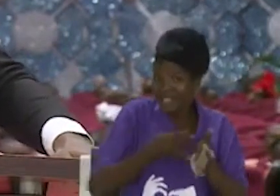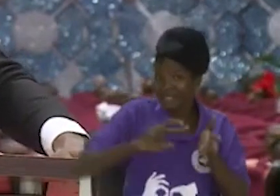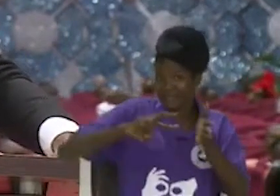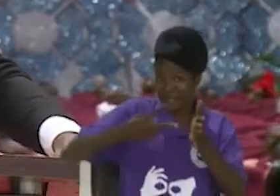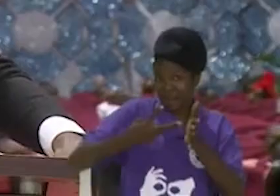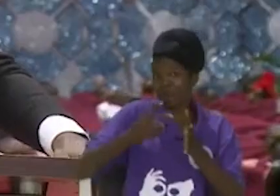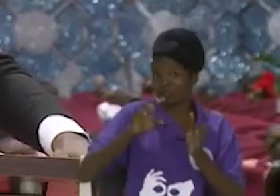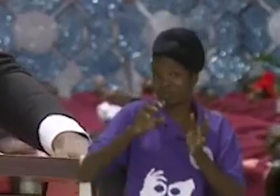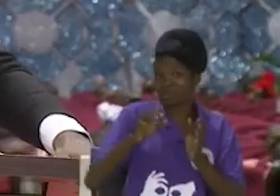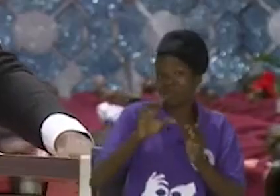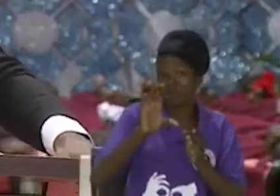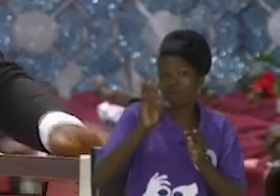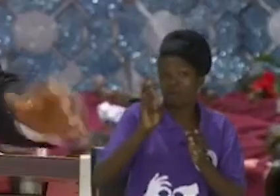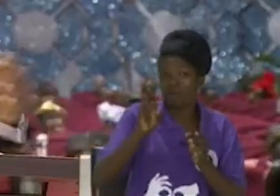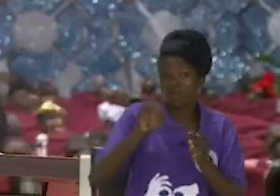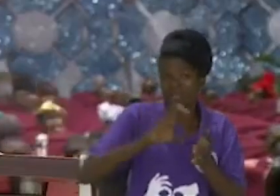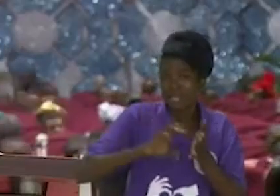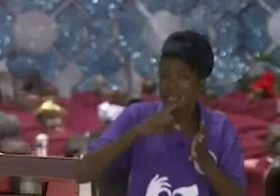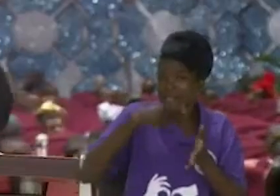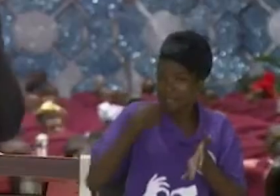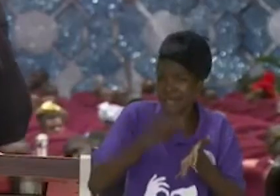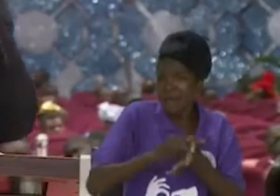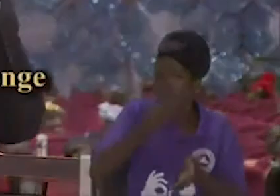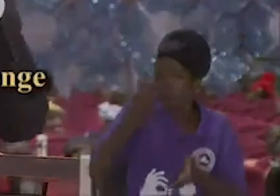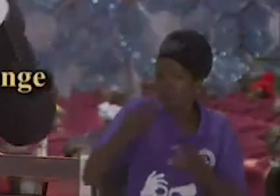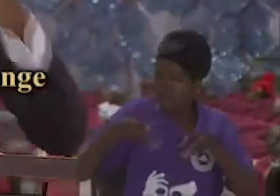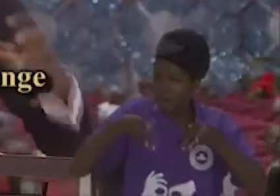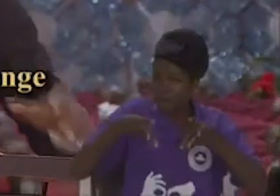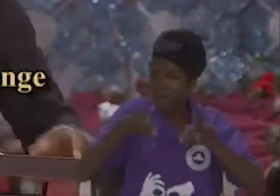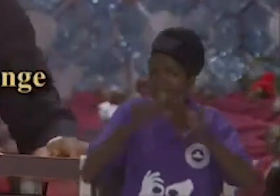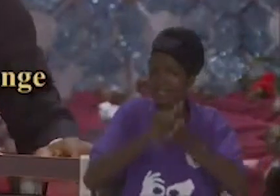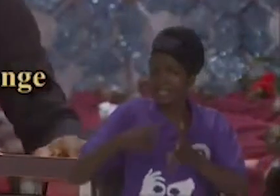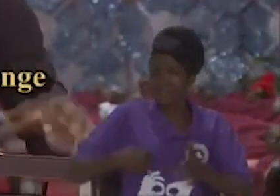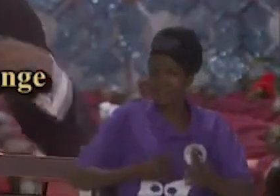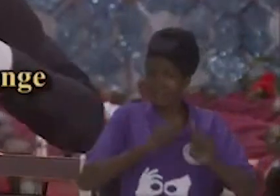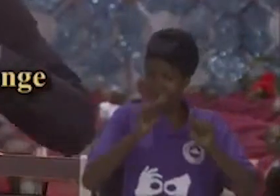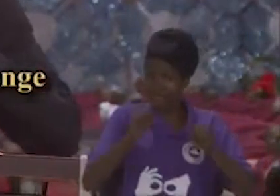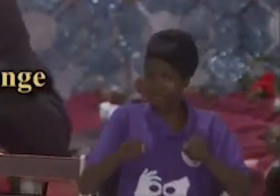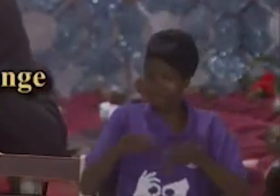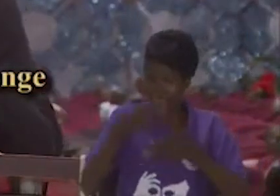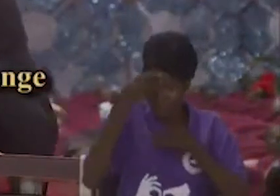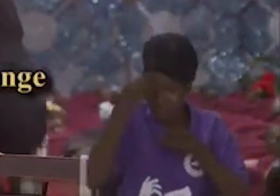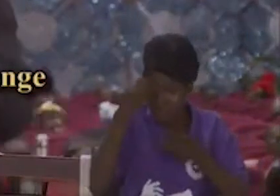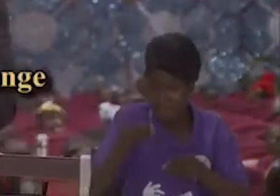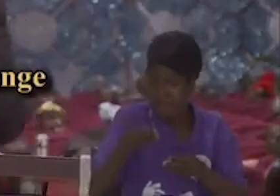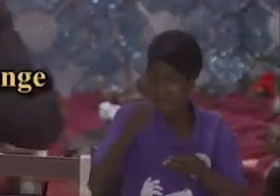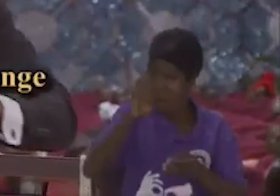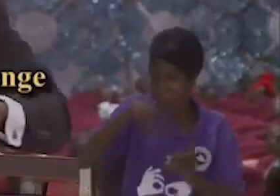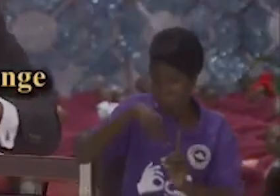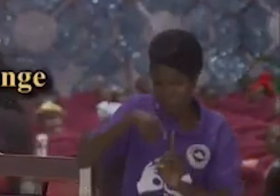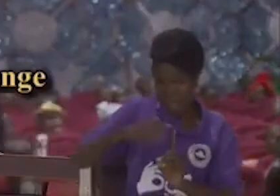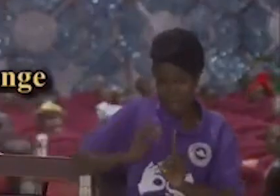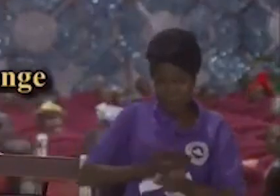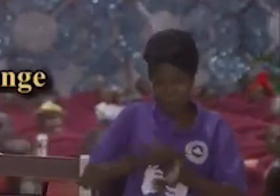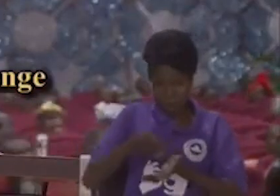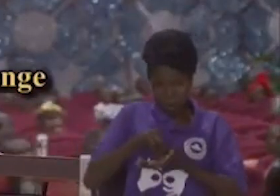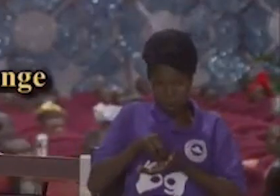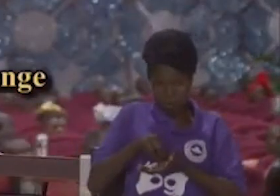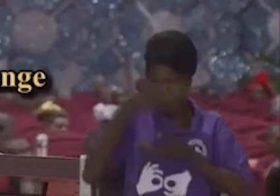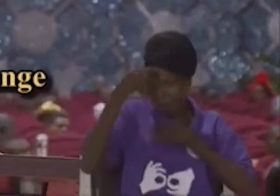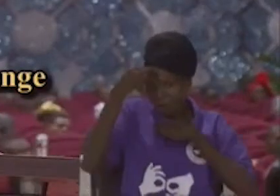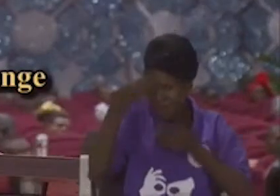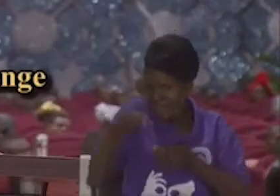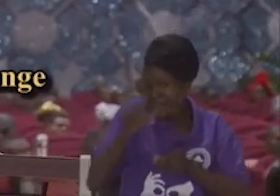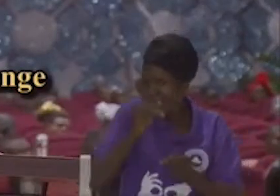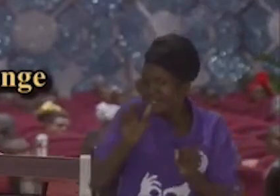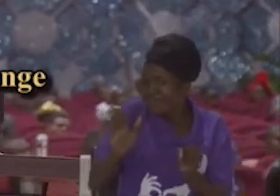Corinthians chapter 10 and verse 6. He says, the only way we can deal with disobedience is when our own obedience is fulfilled. The only way we can deal